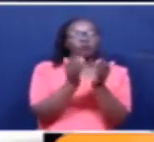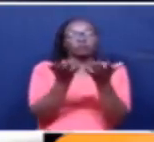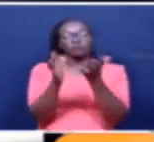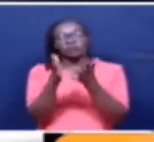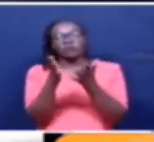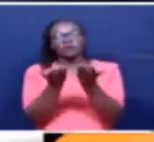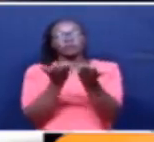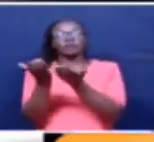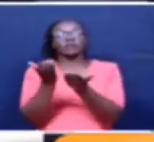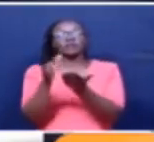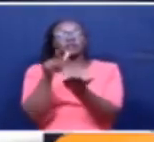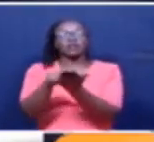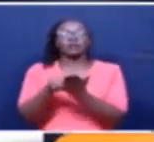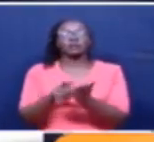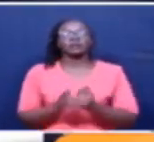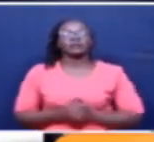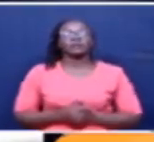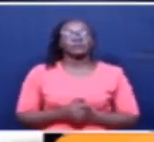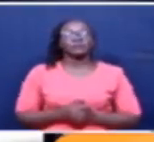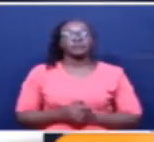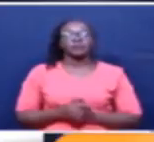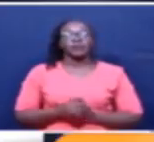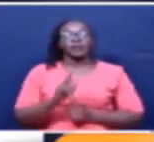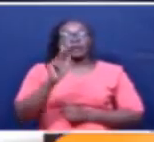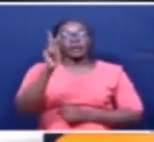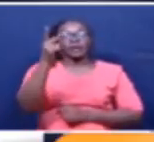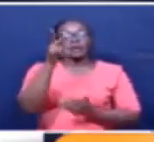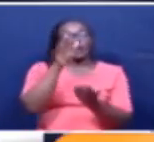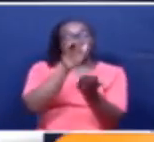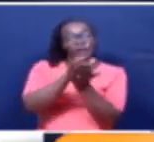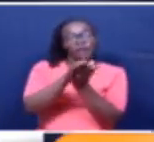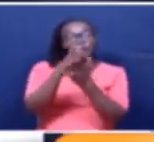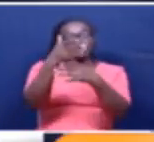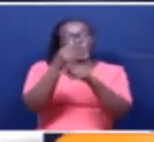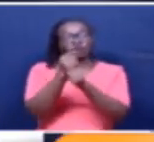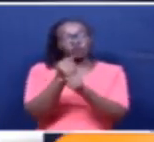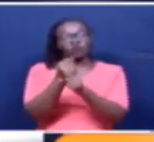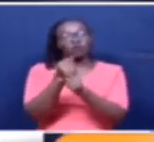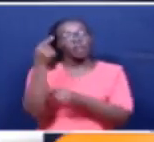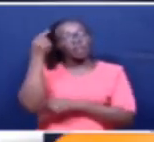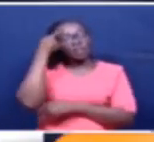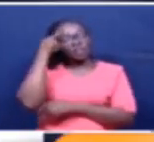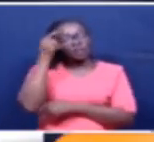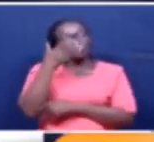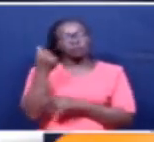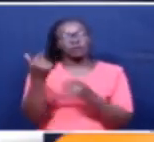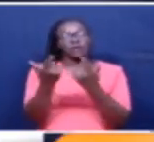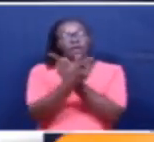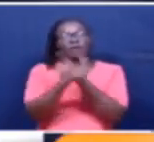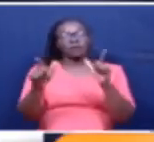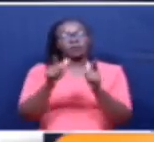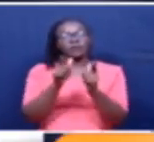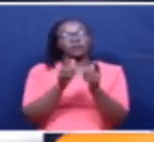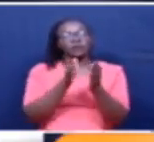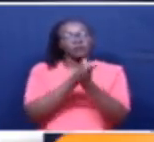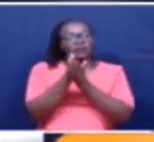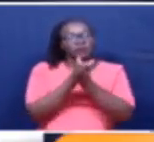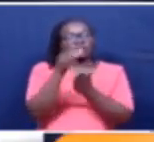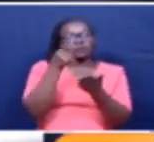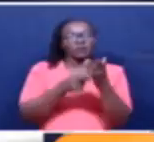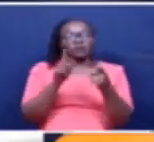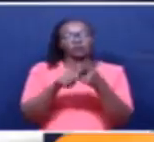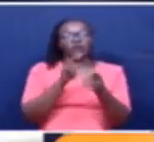and household credit. The Kenya Bankers Association holds the view that liberating interest rates to natural market